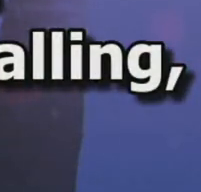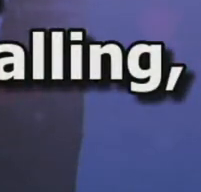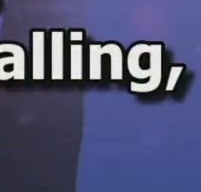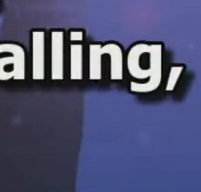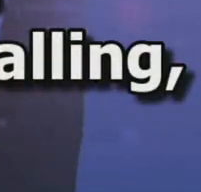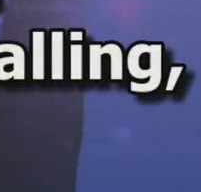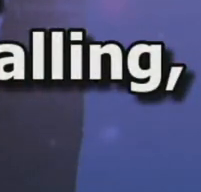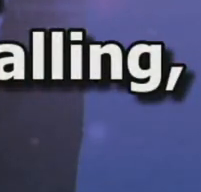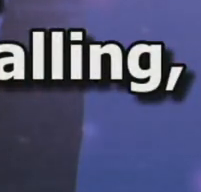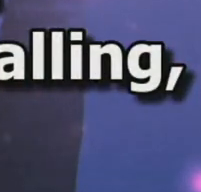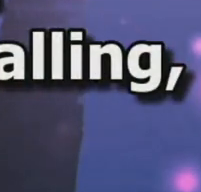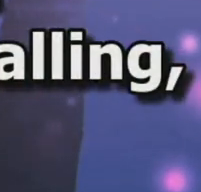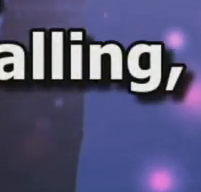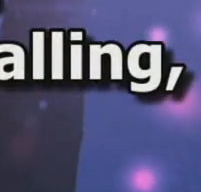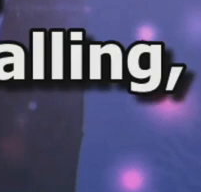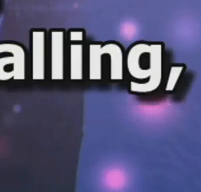Savior.